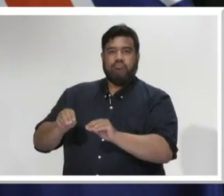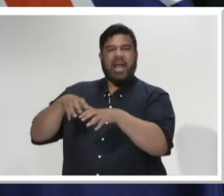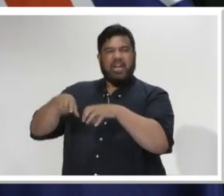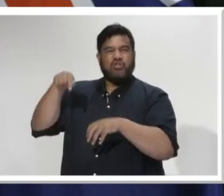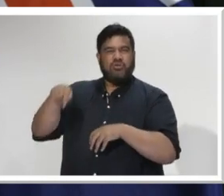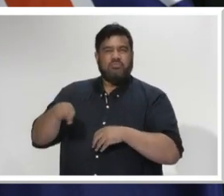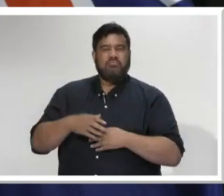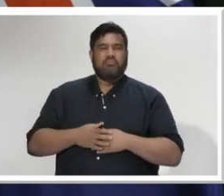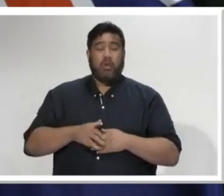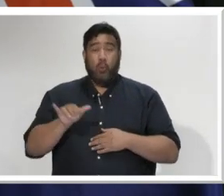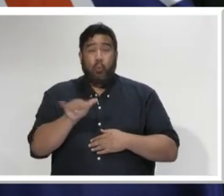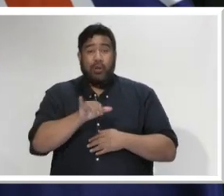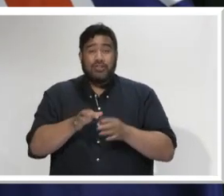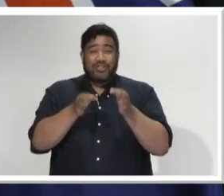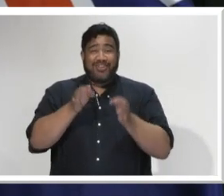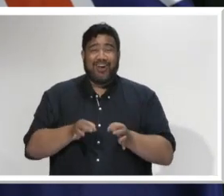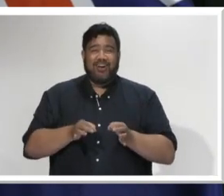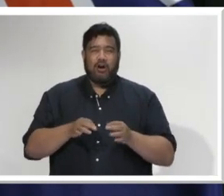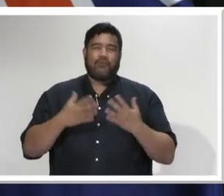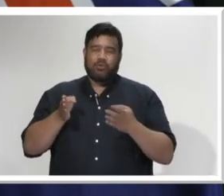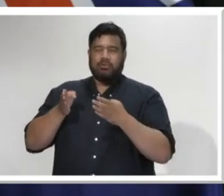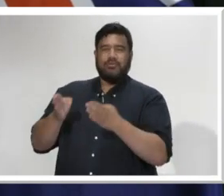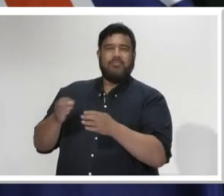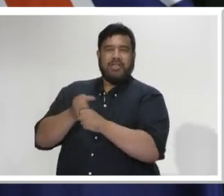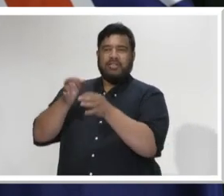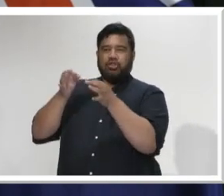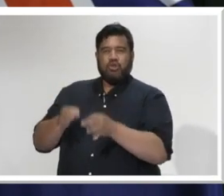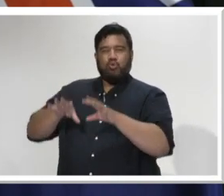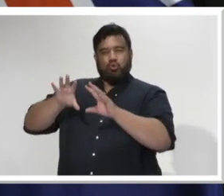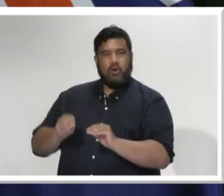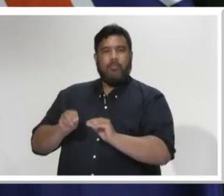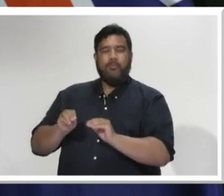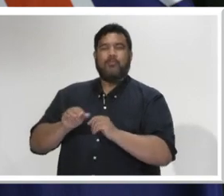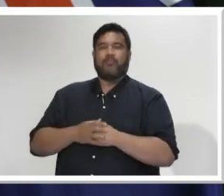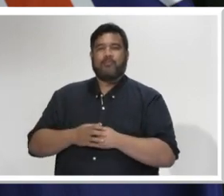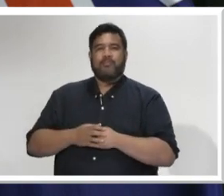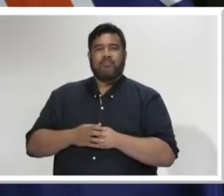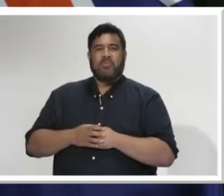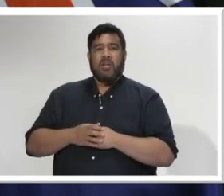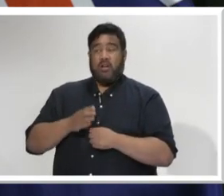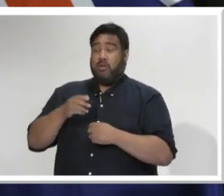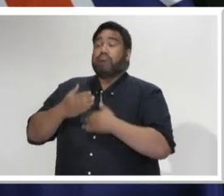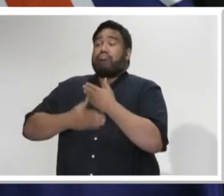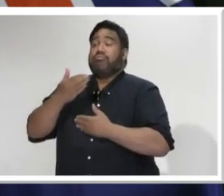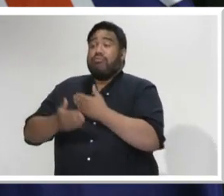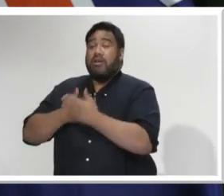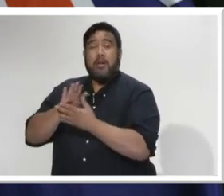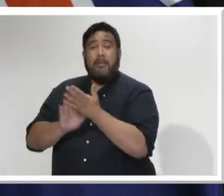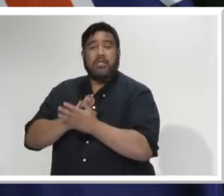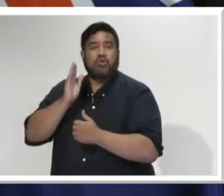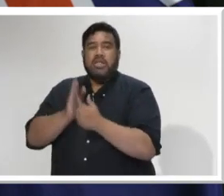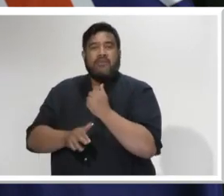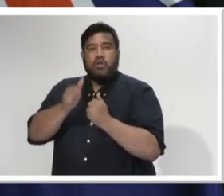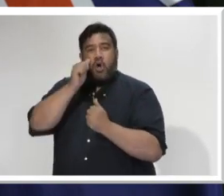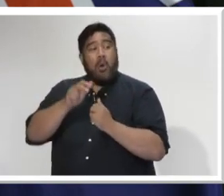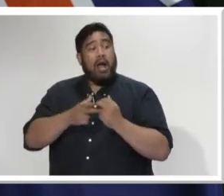the indications at this stage are promising. We will never know what would have happened if we'd taken the first path, but